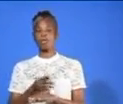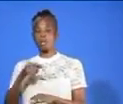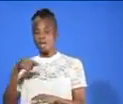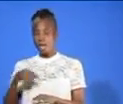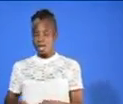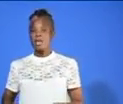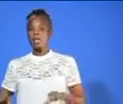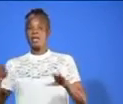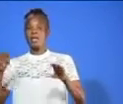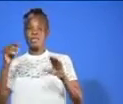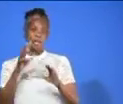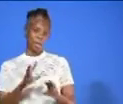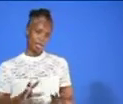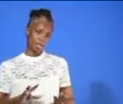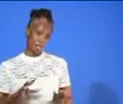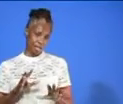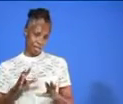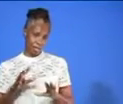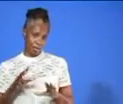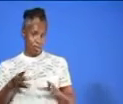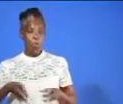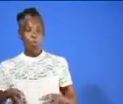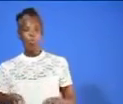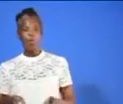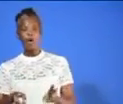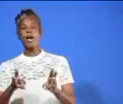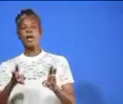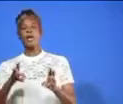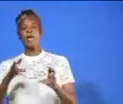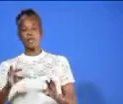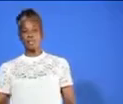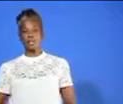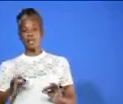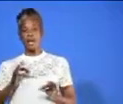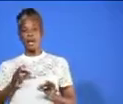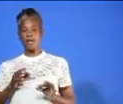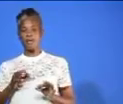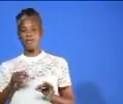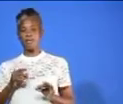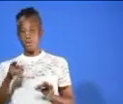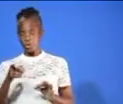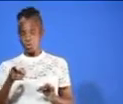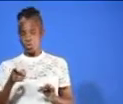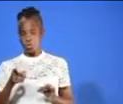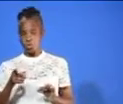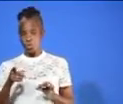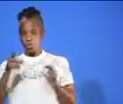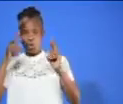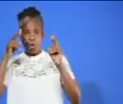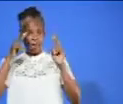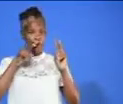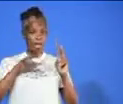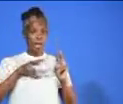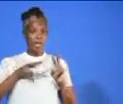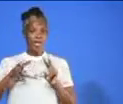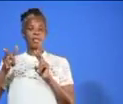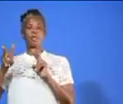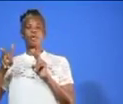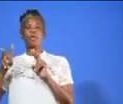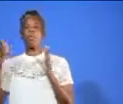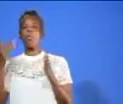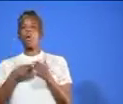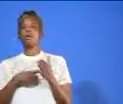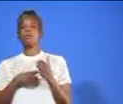Jordan, swelling tides, you'll behold the